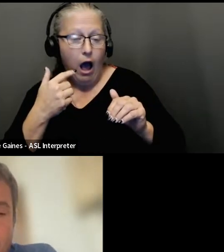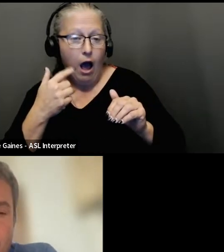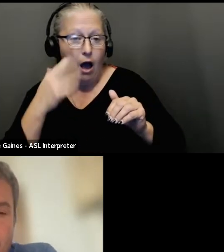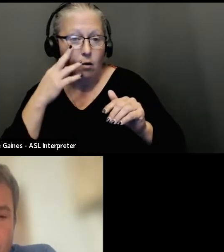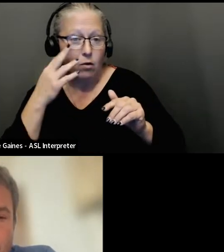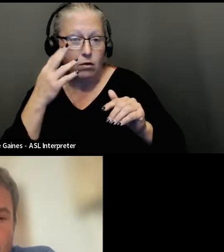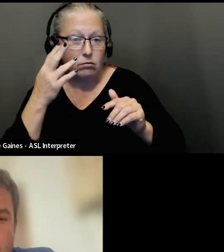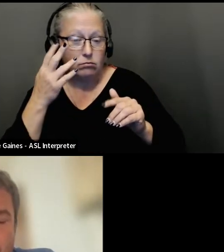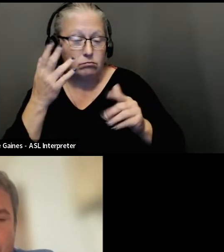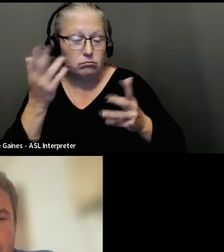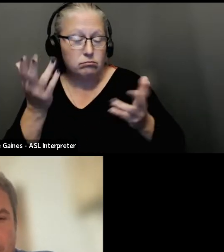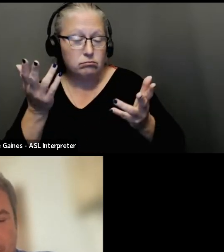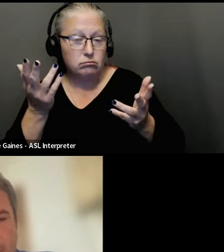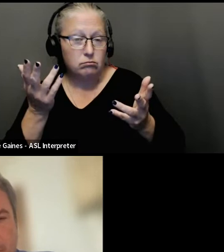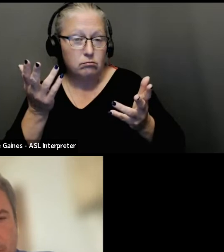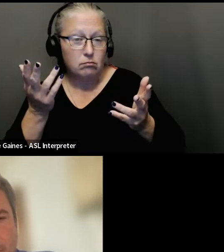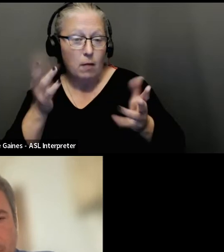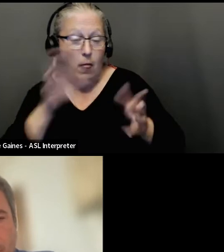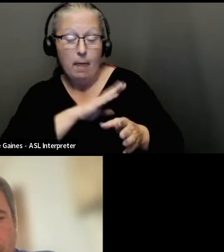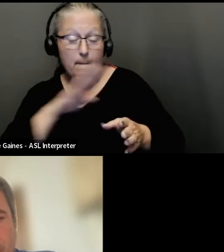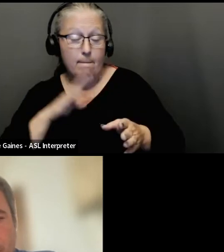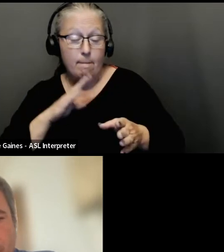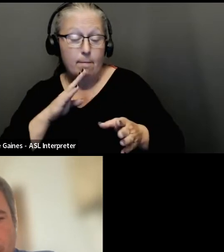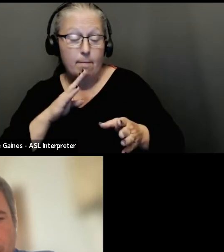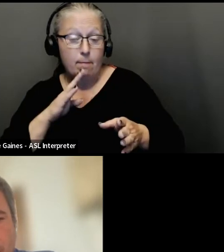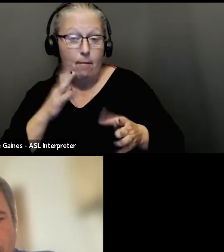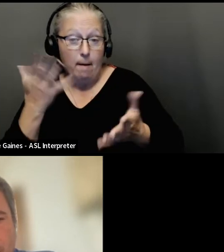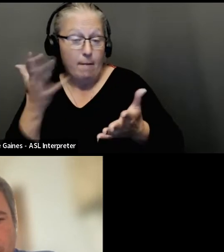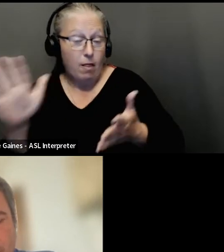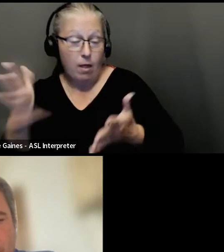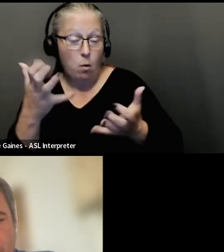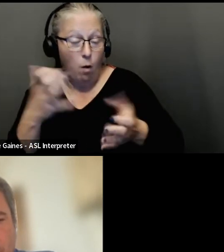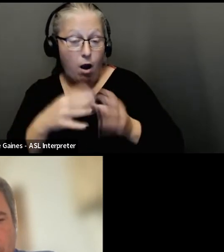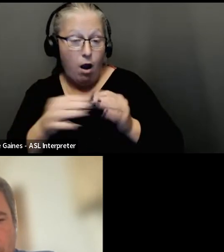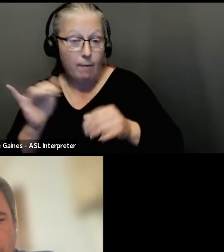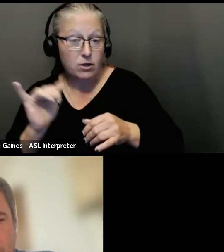you. But certainly the board may want to have their comment. For sure.